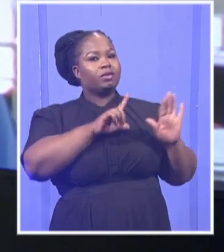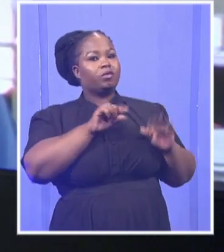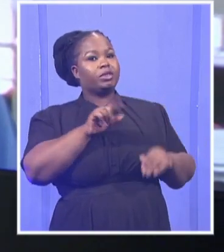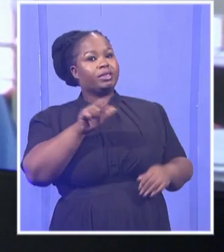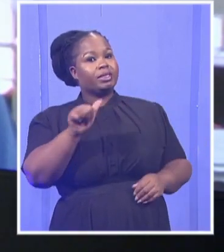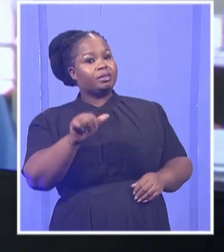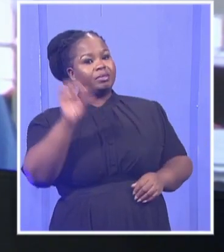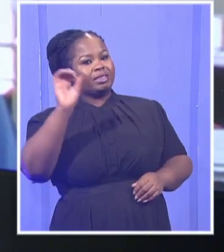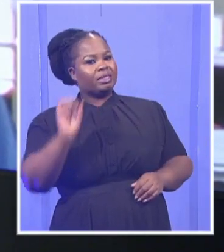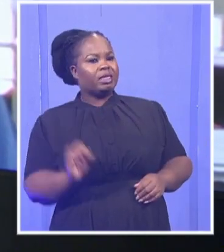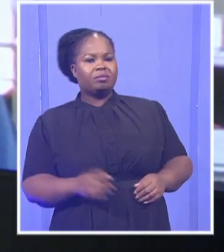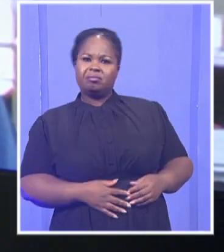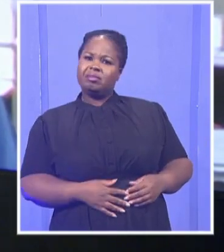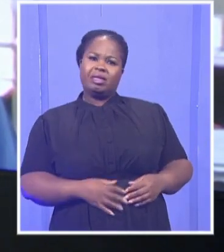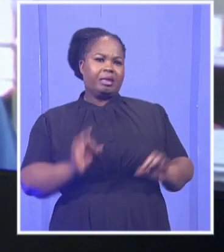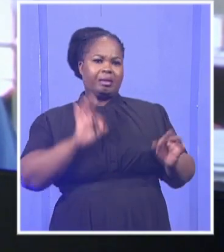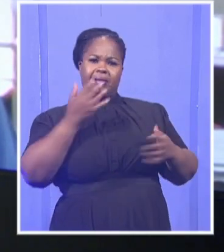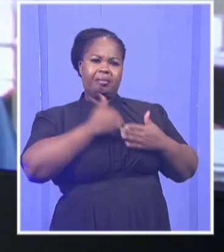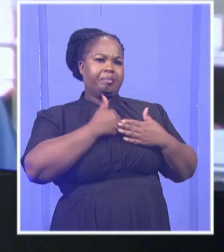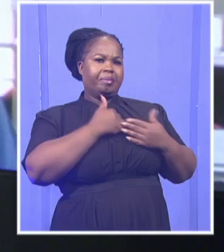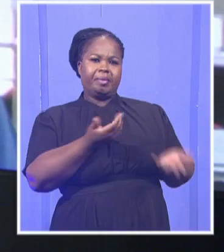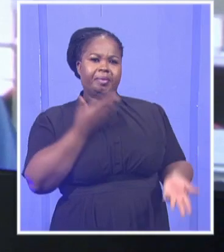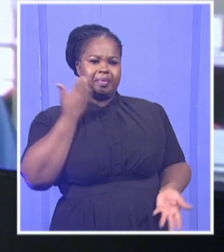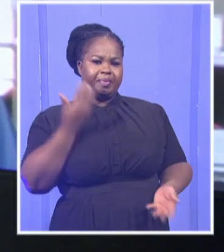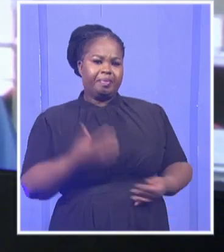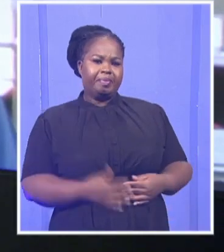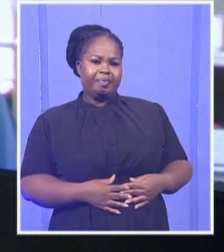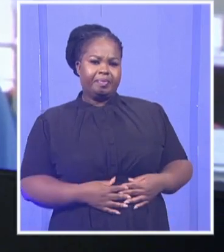7.6%. Clearly, this didn't help.